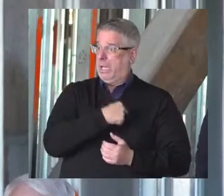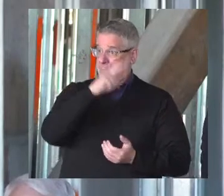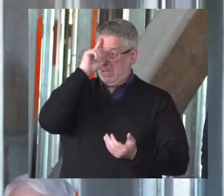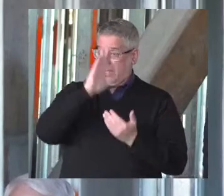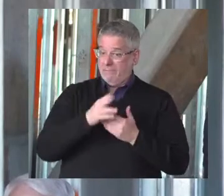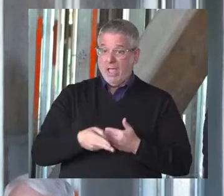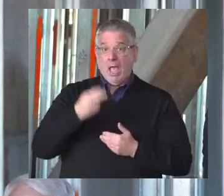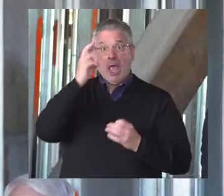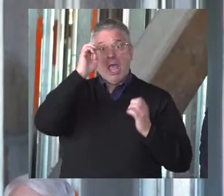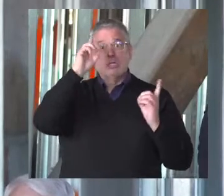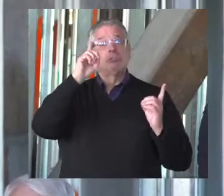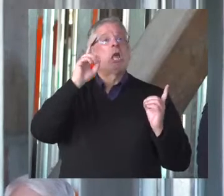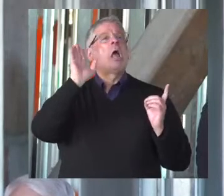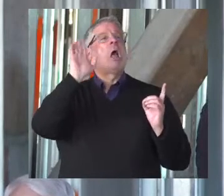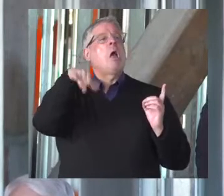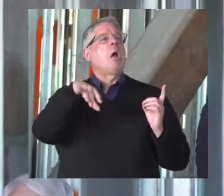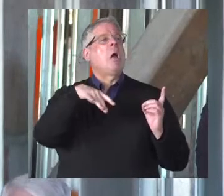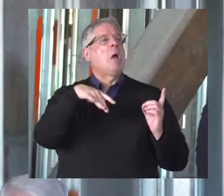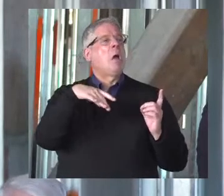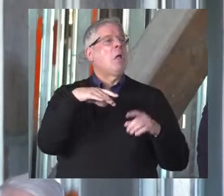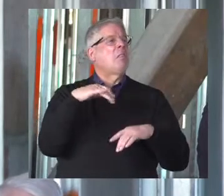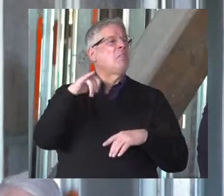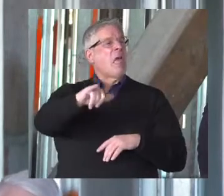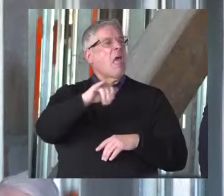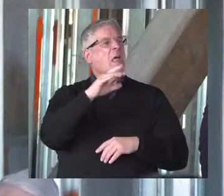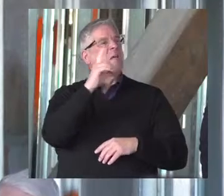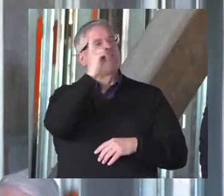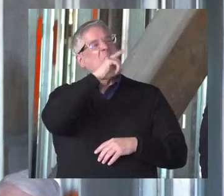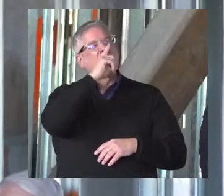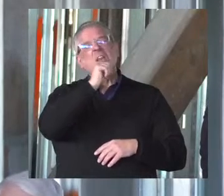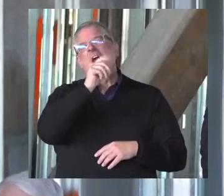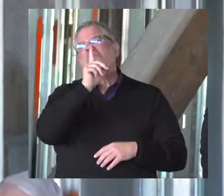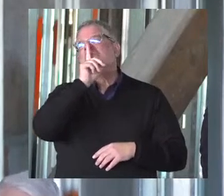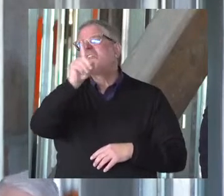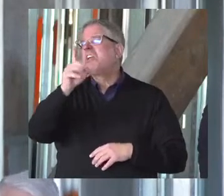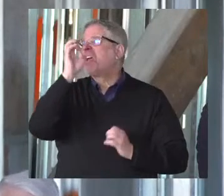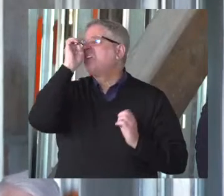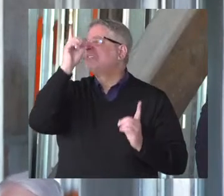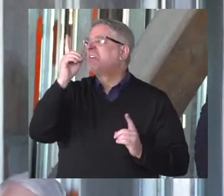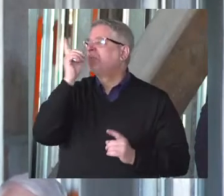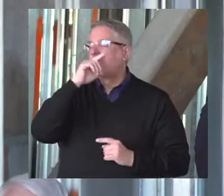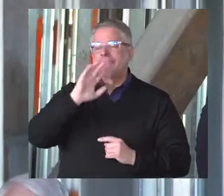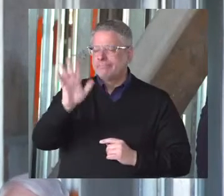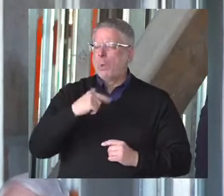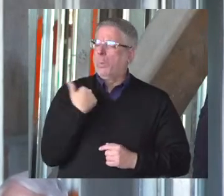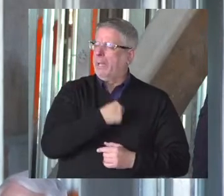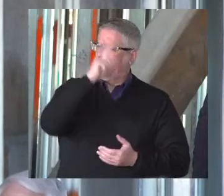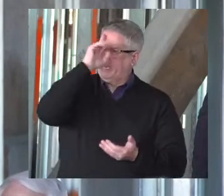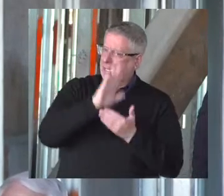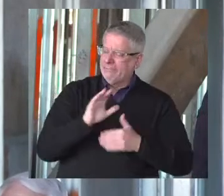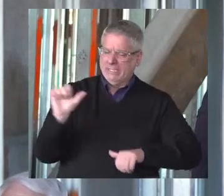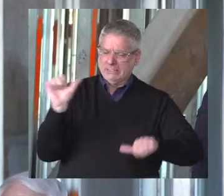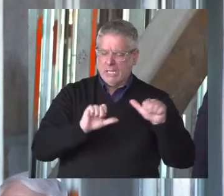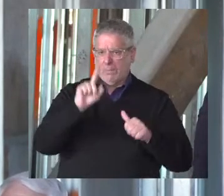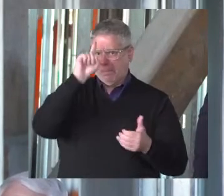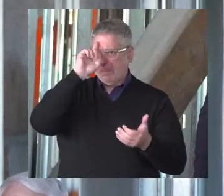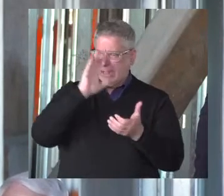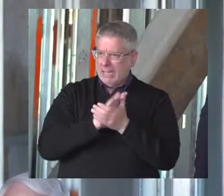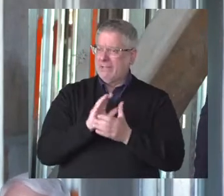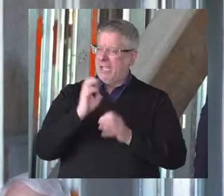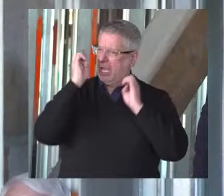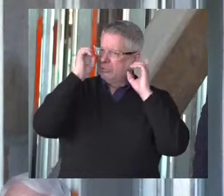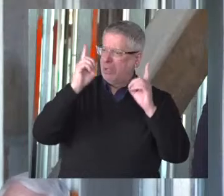some establishment plot. We believe in education. We believe in science. We believe